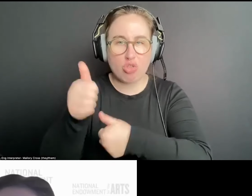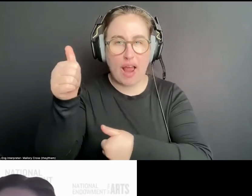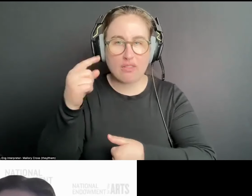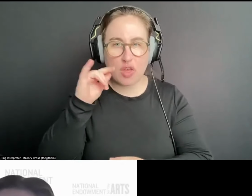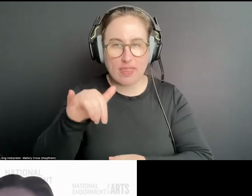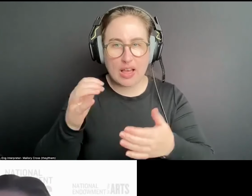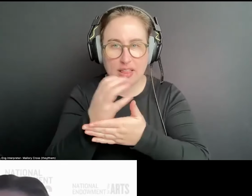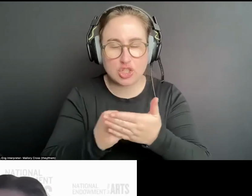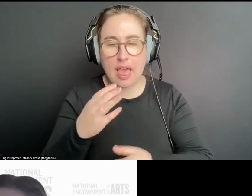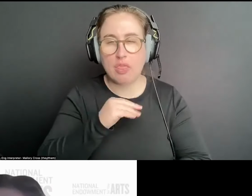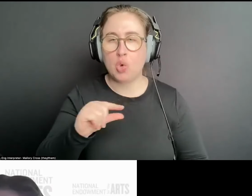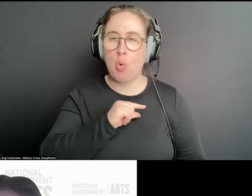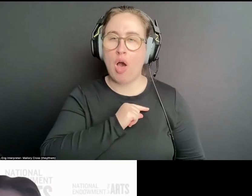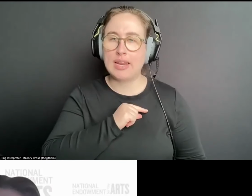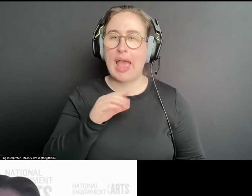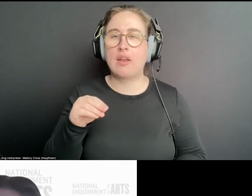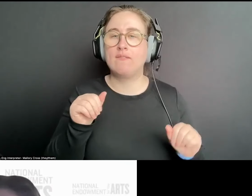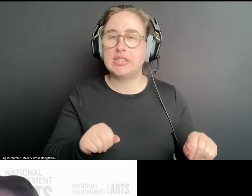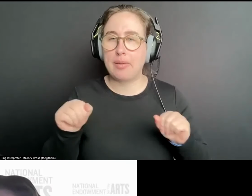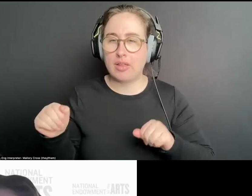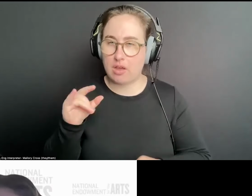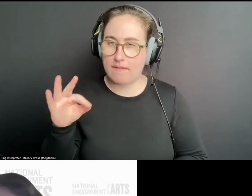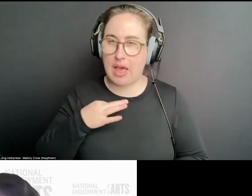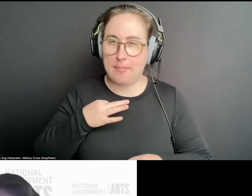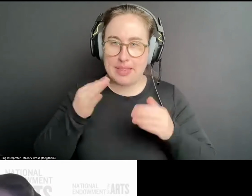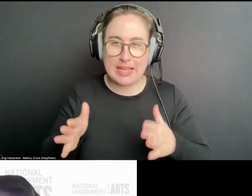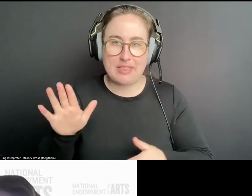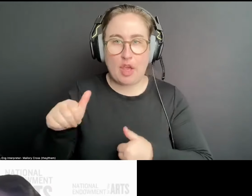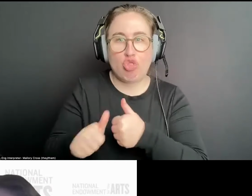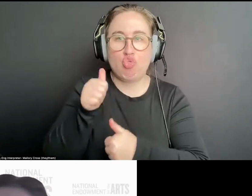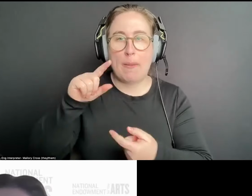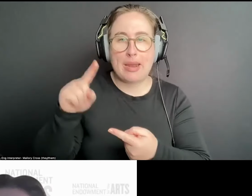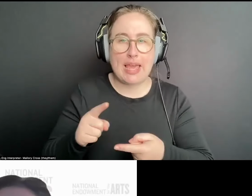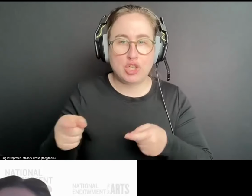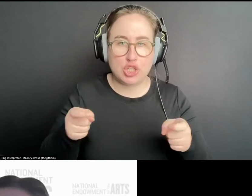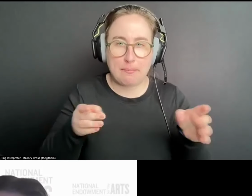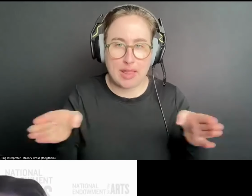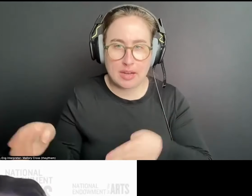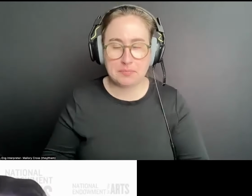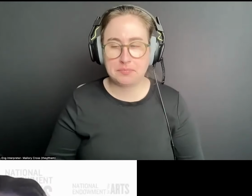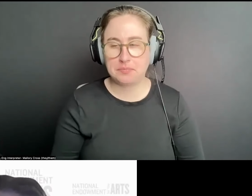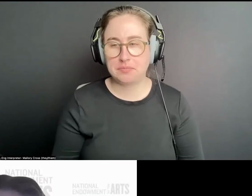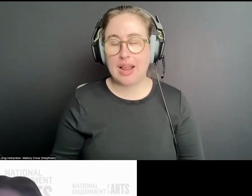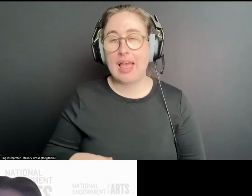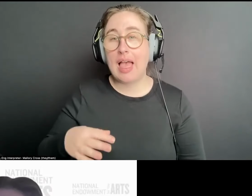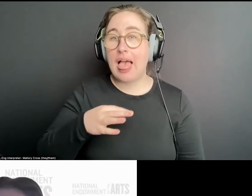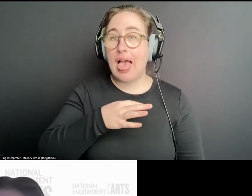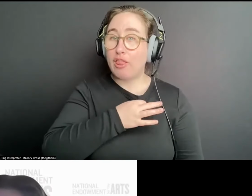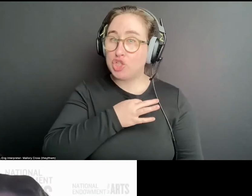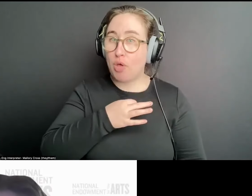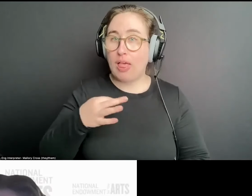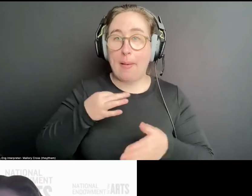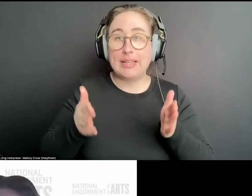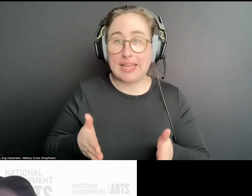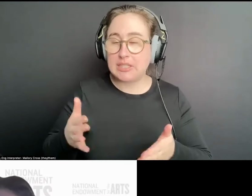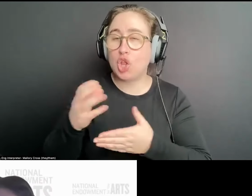collection, and the quality and feasibility of the applicant's threat mitigation plan. Eligible applicants include